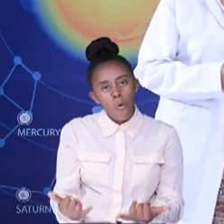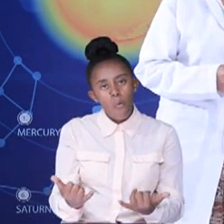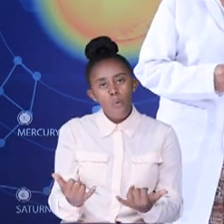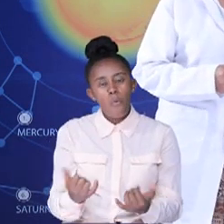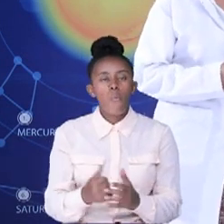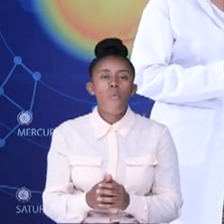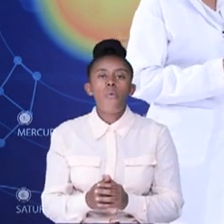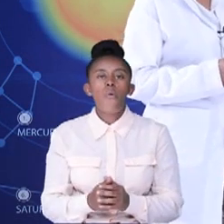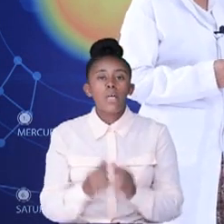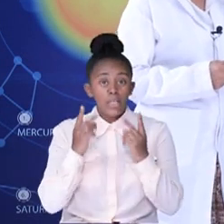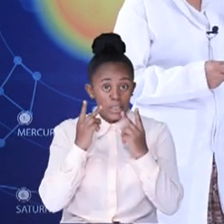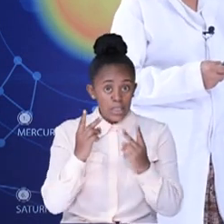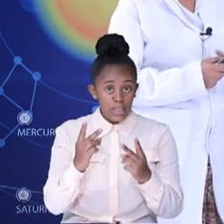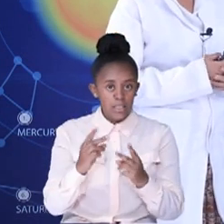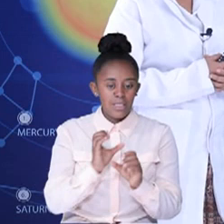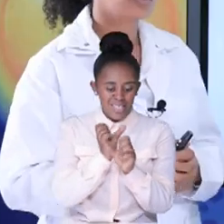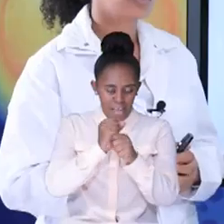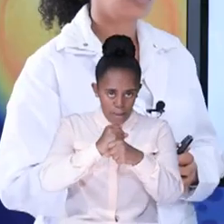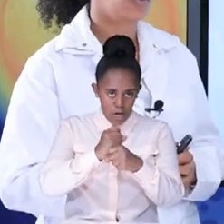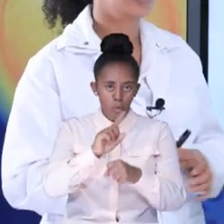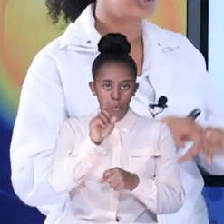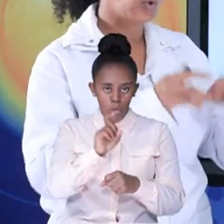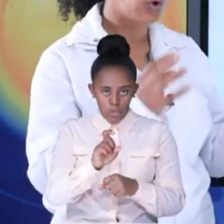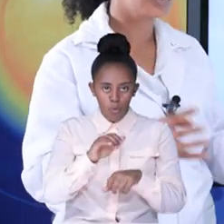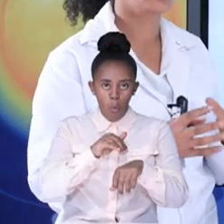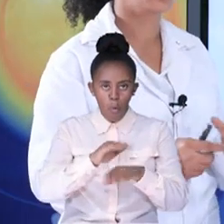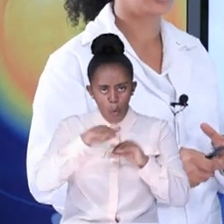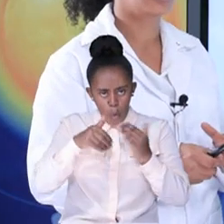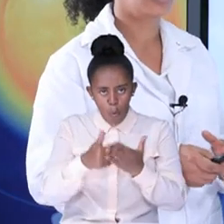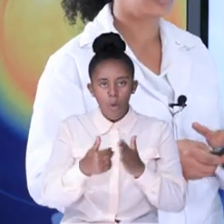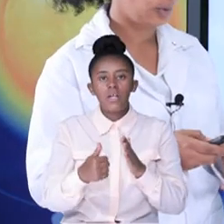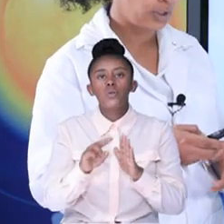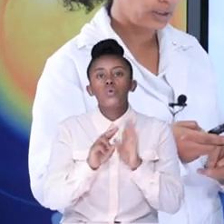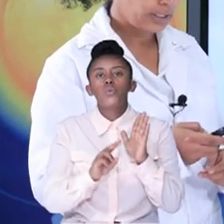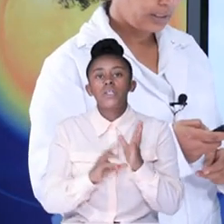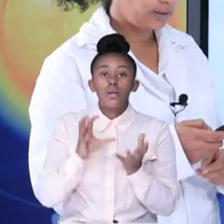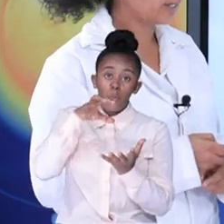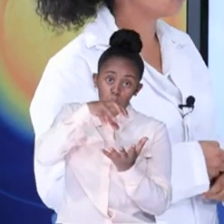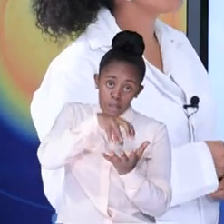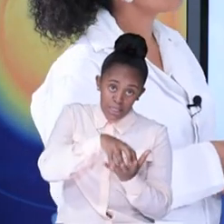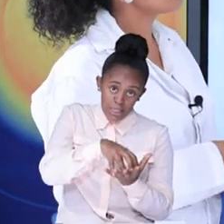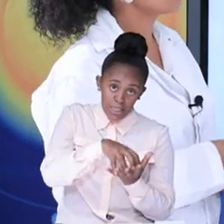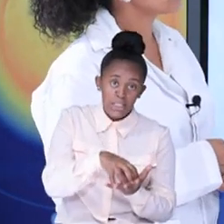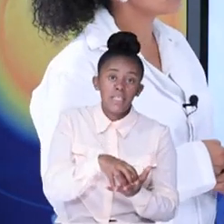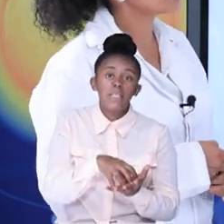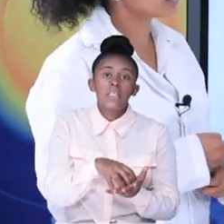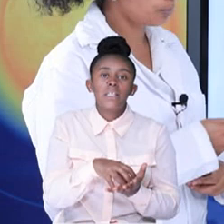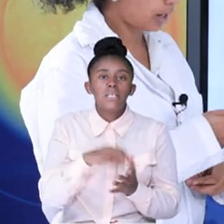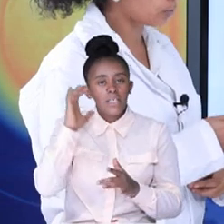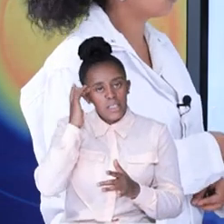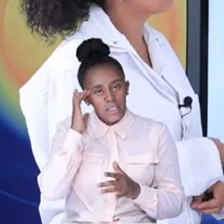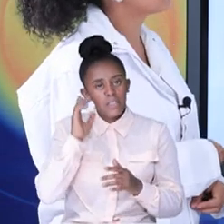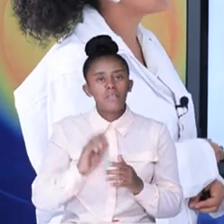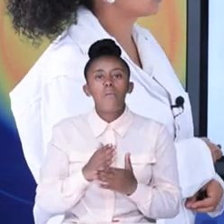let's go to see some summary questions on the whole unit, including the